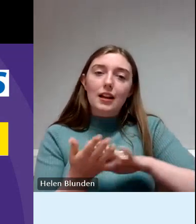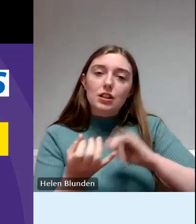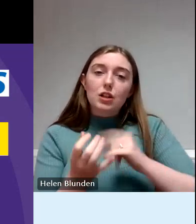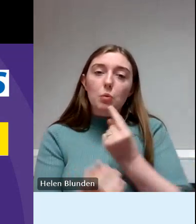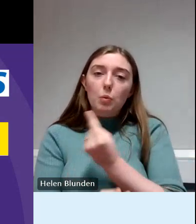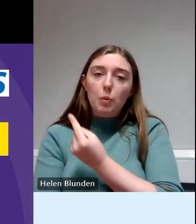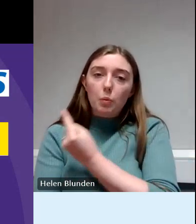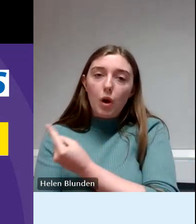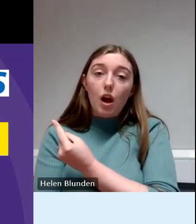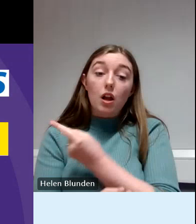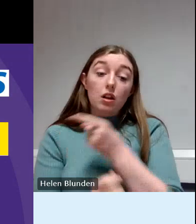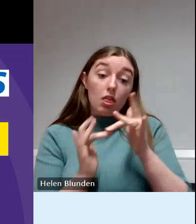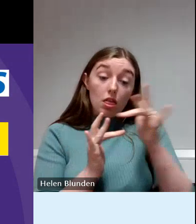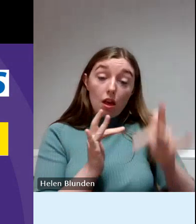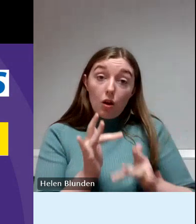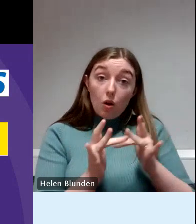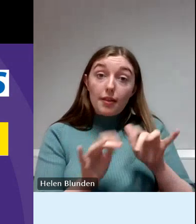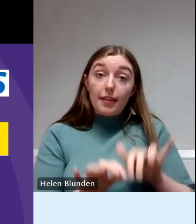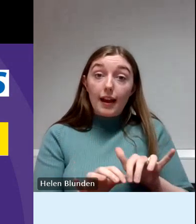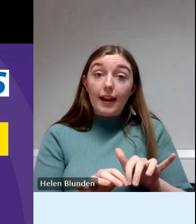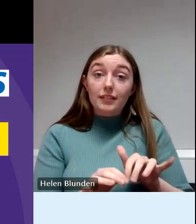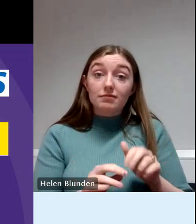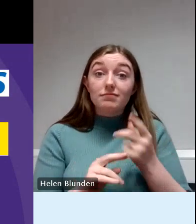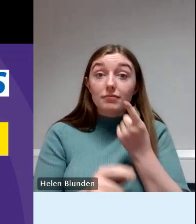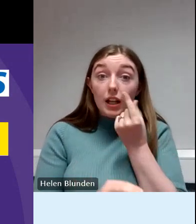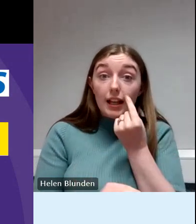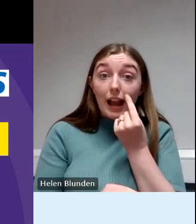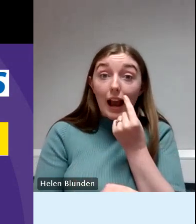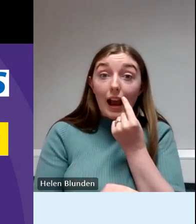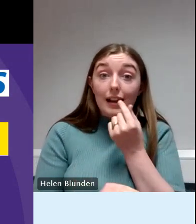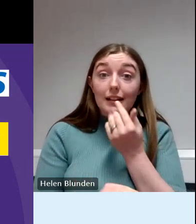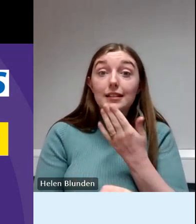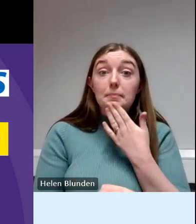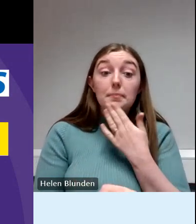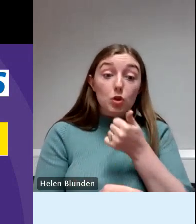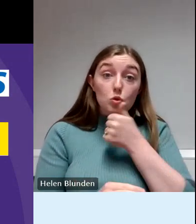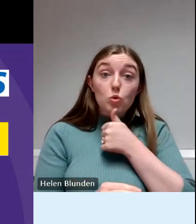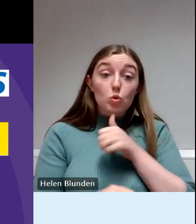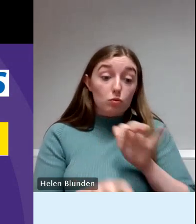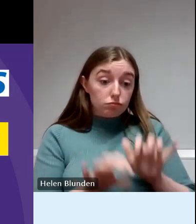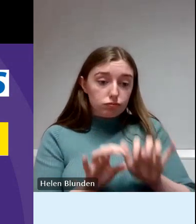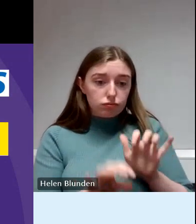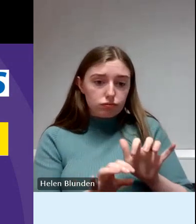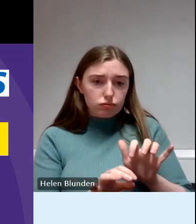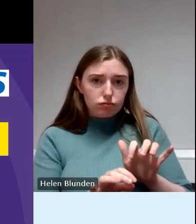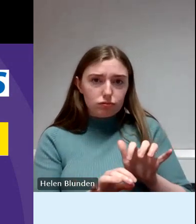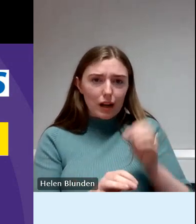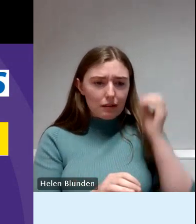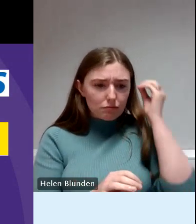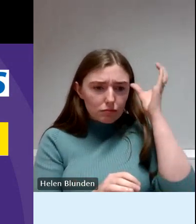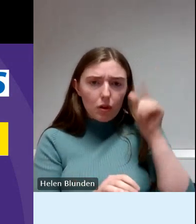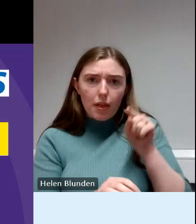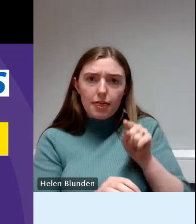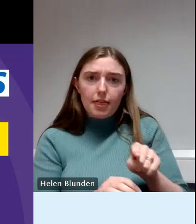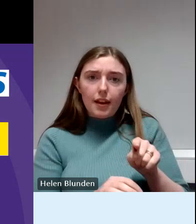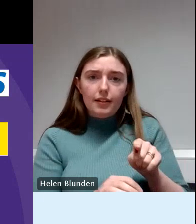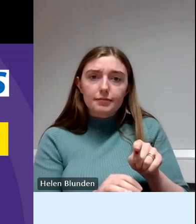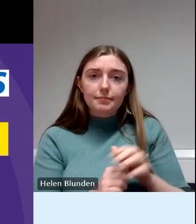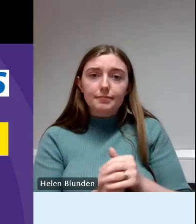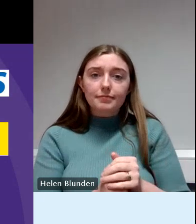111 online, I would encourage everyone to make themselves familiar with that and use it. In terms